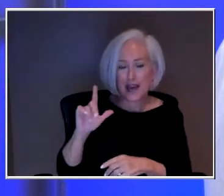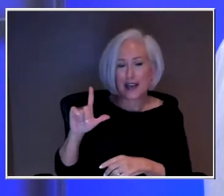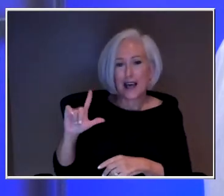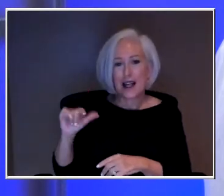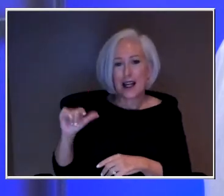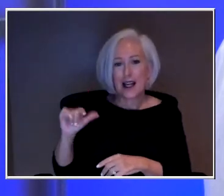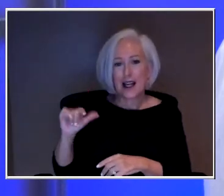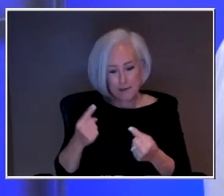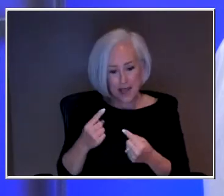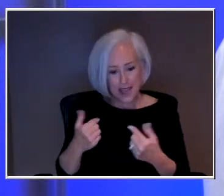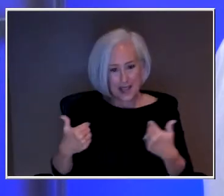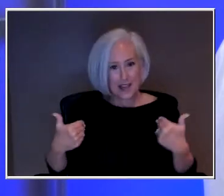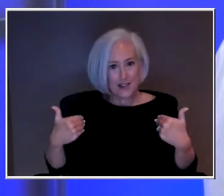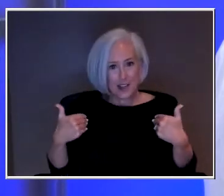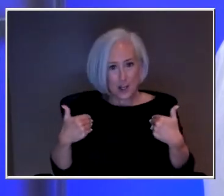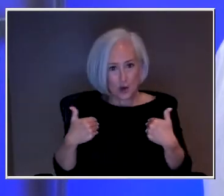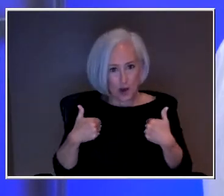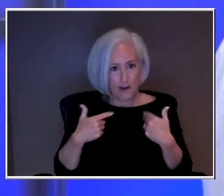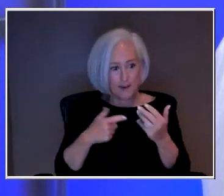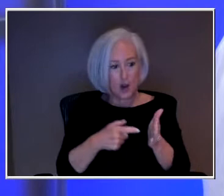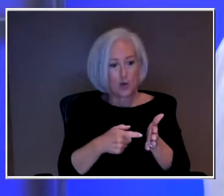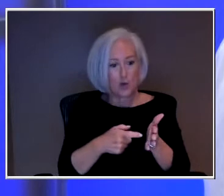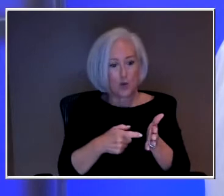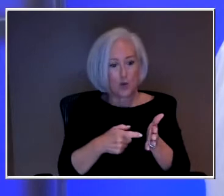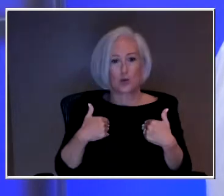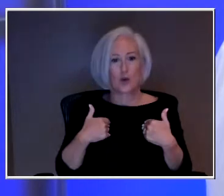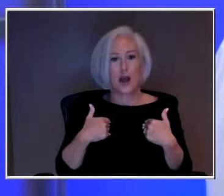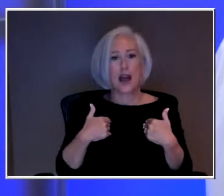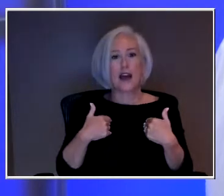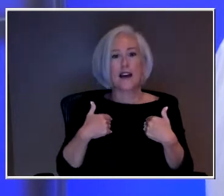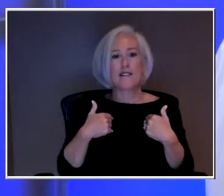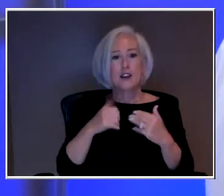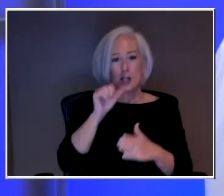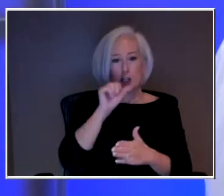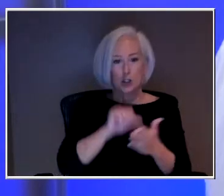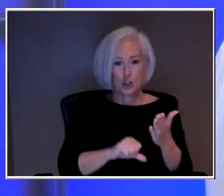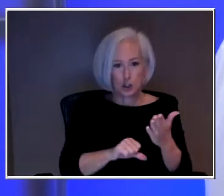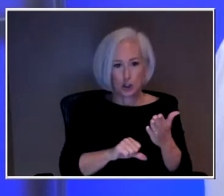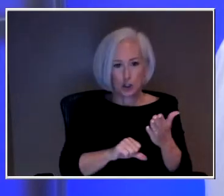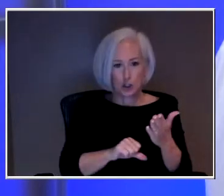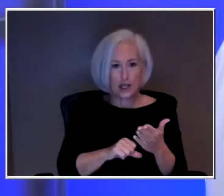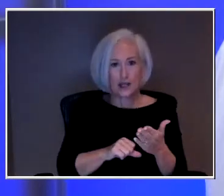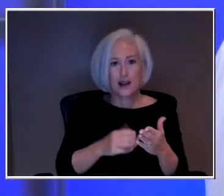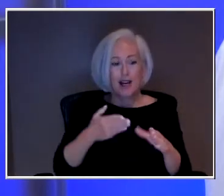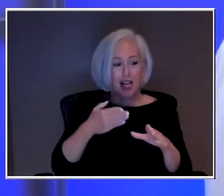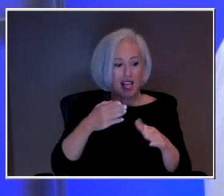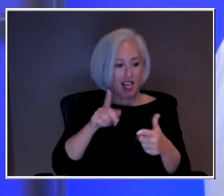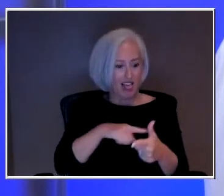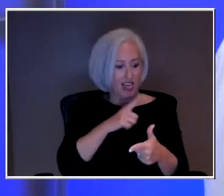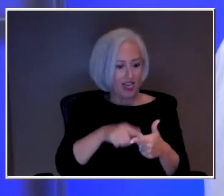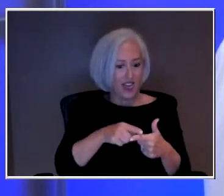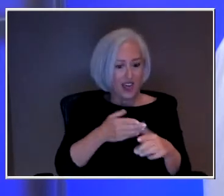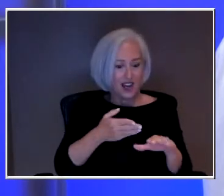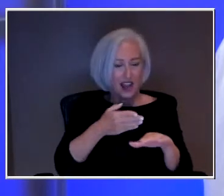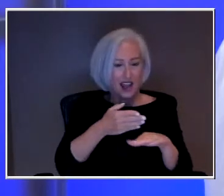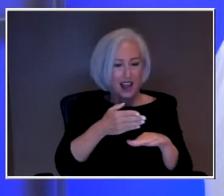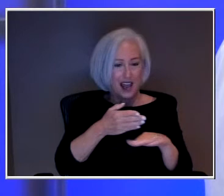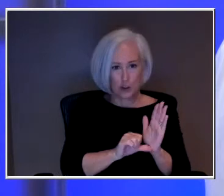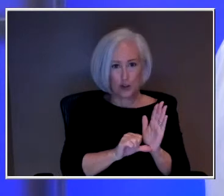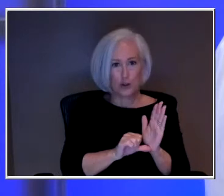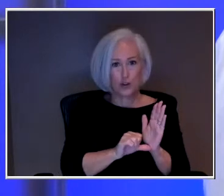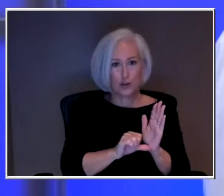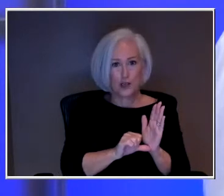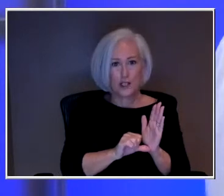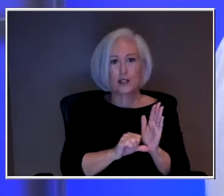exists, requiring you to get surgery and subsequently return after surgery that is due to nerve-related